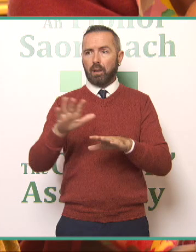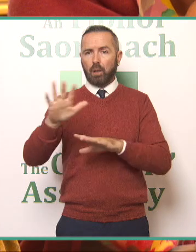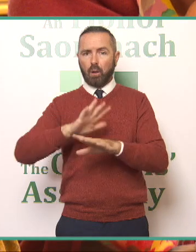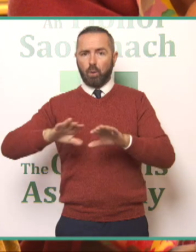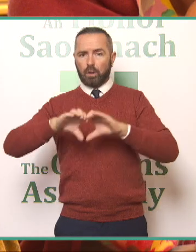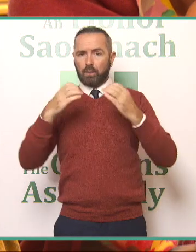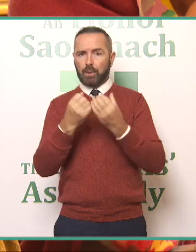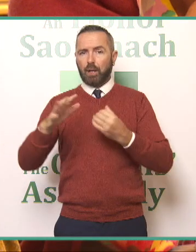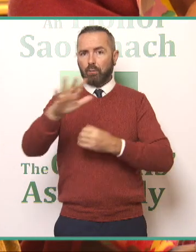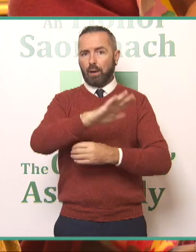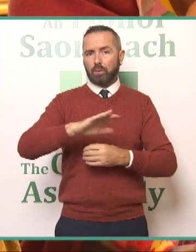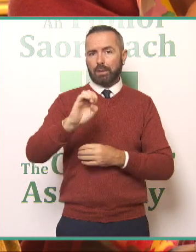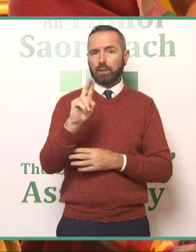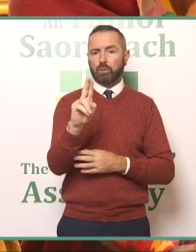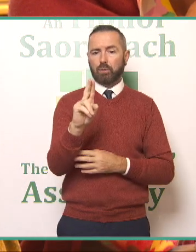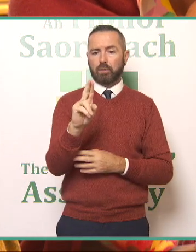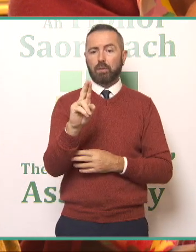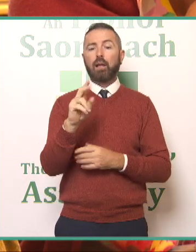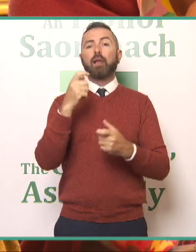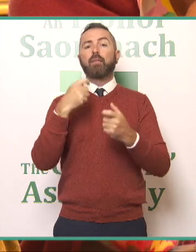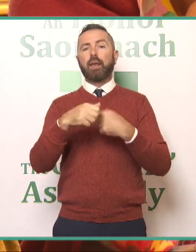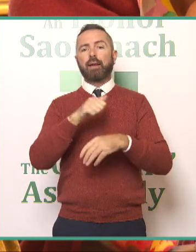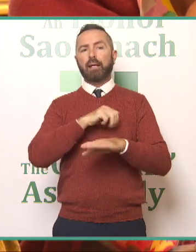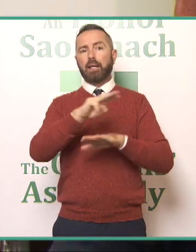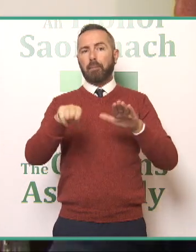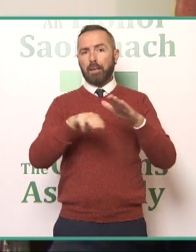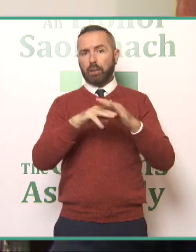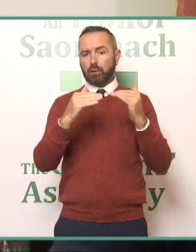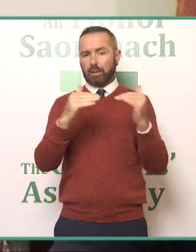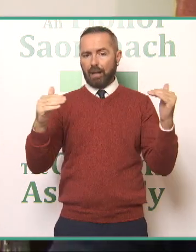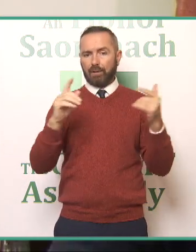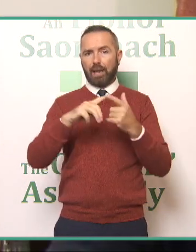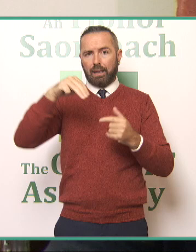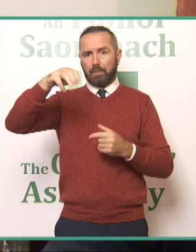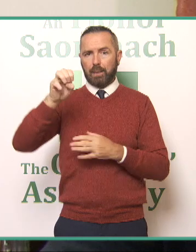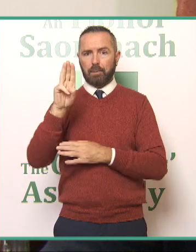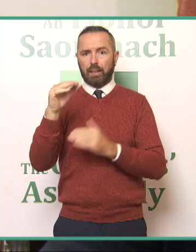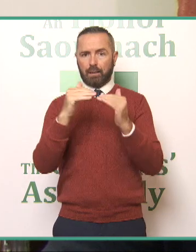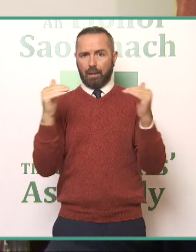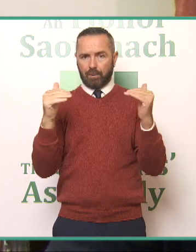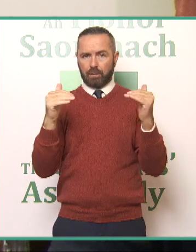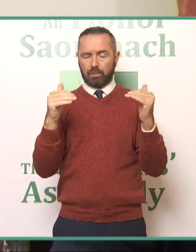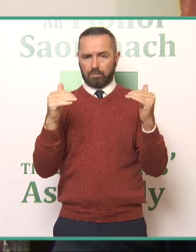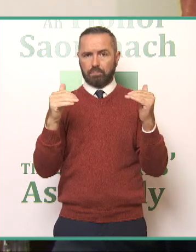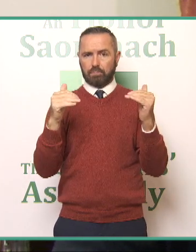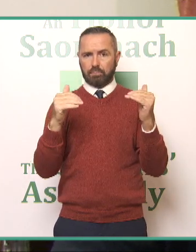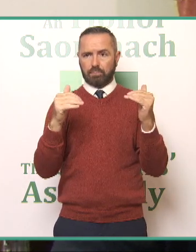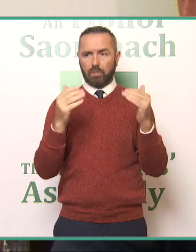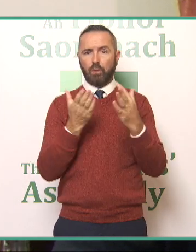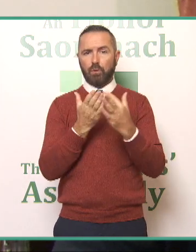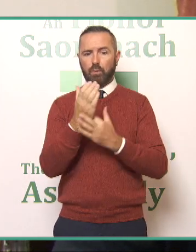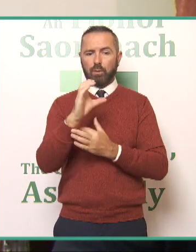well. That them at ministerial level and at MEP level and at commission level, through